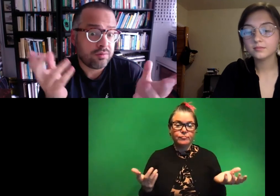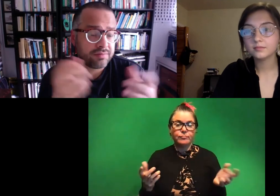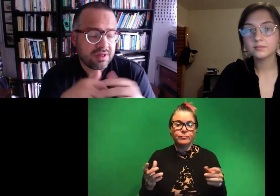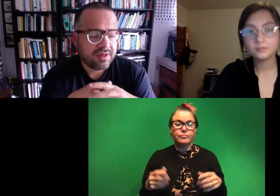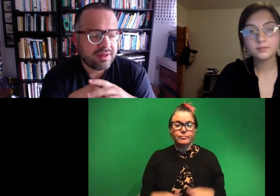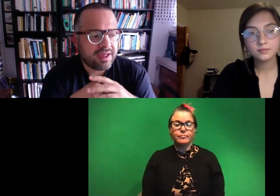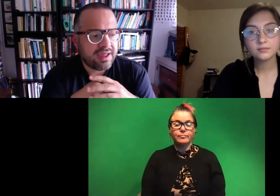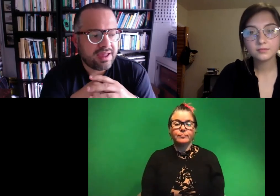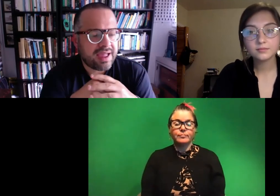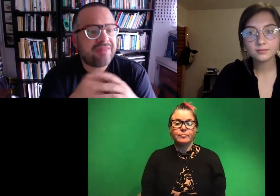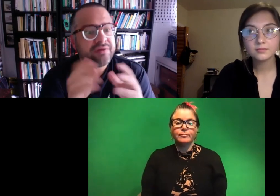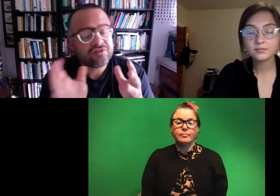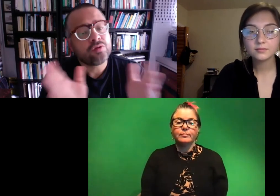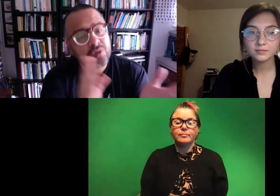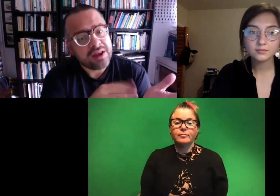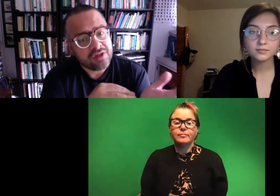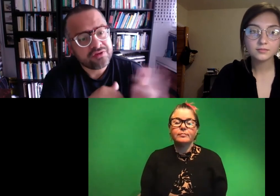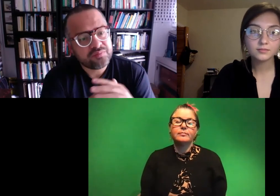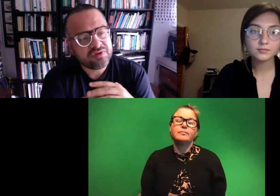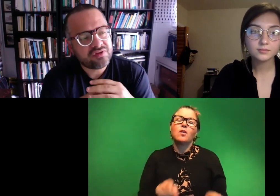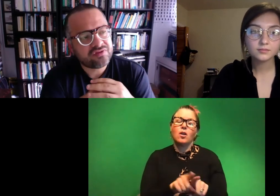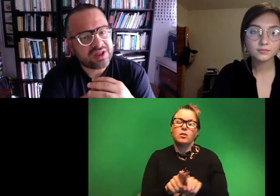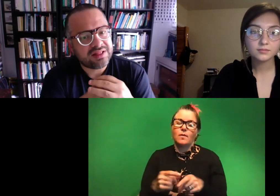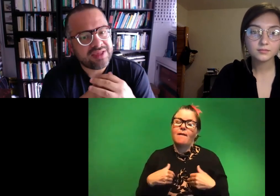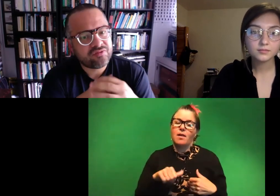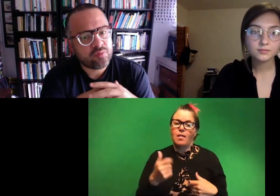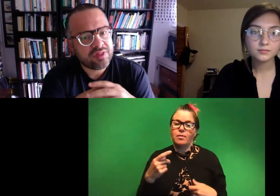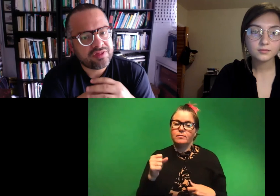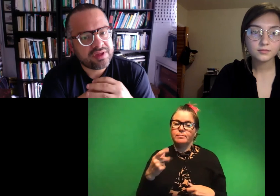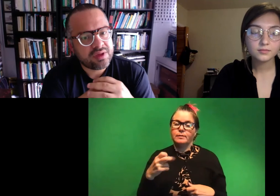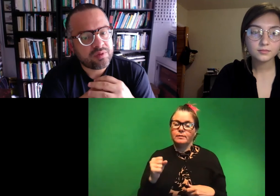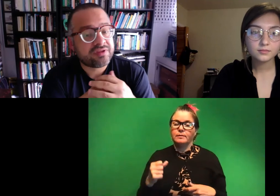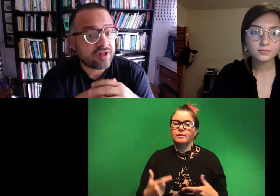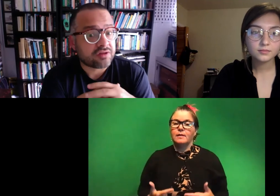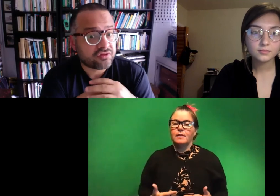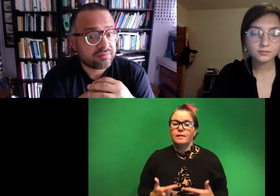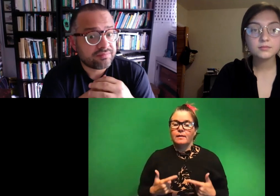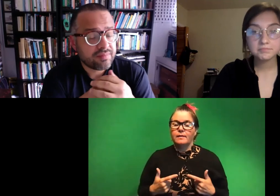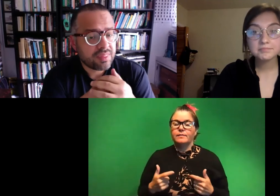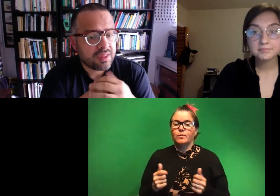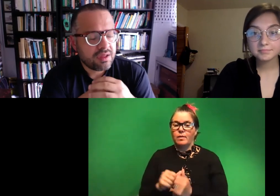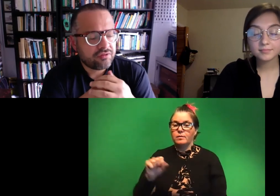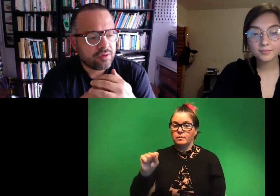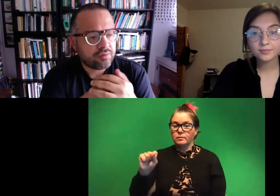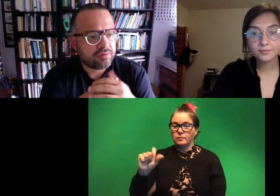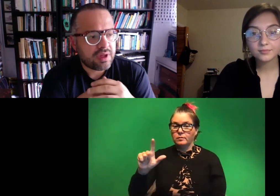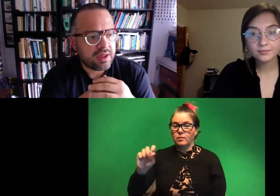no? And there is also another species that lives with the sloths.